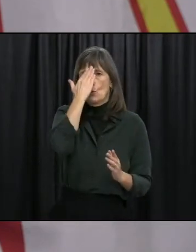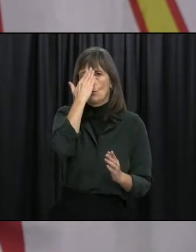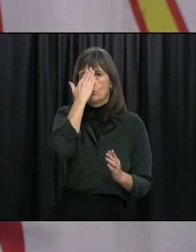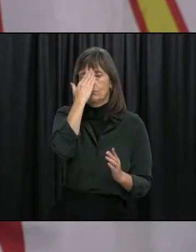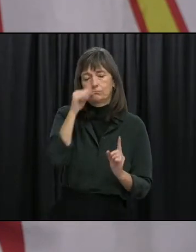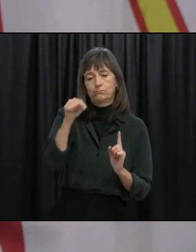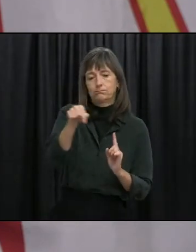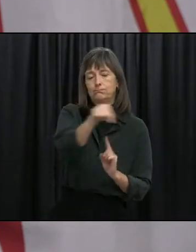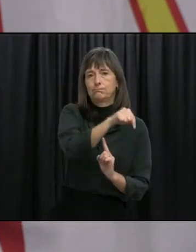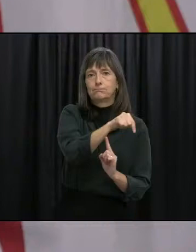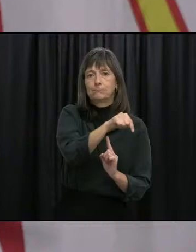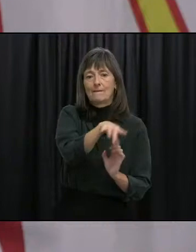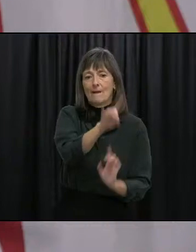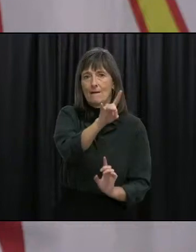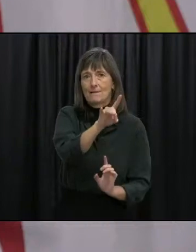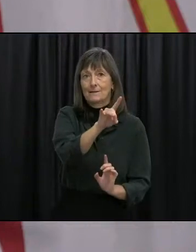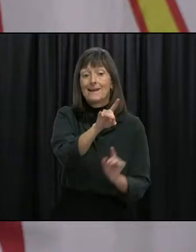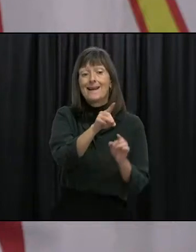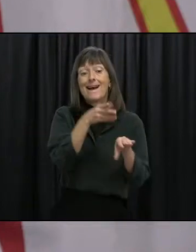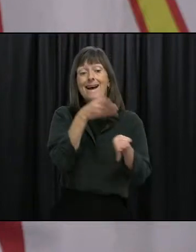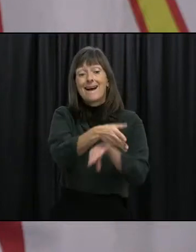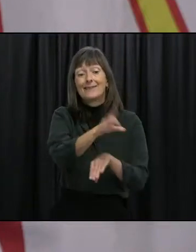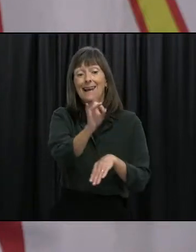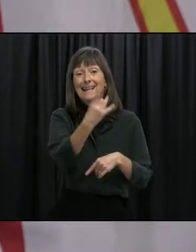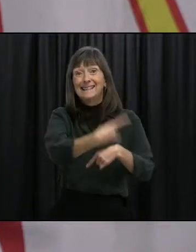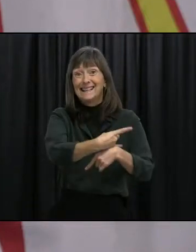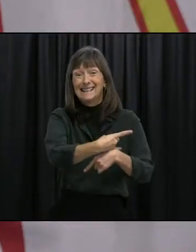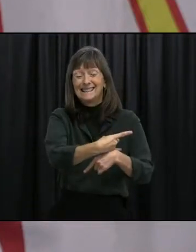it's not, you can't take that